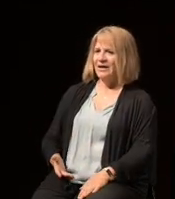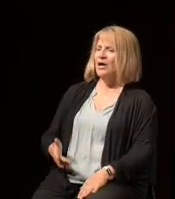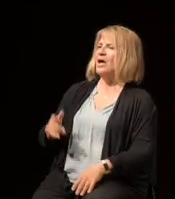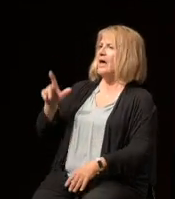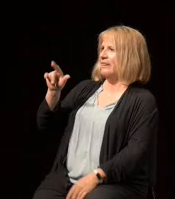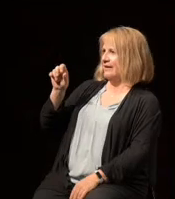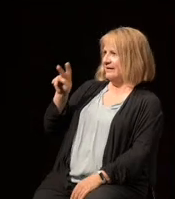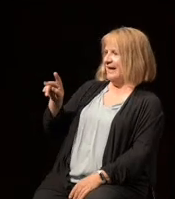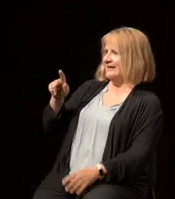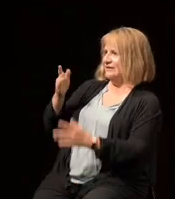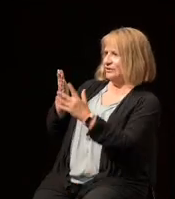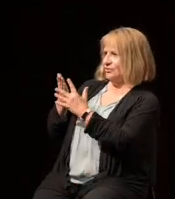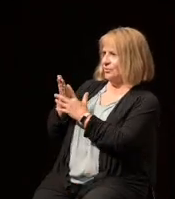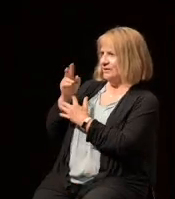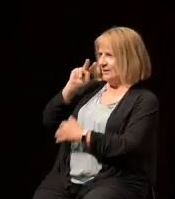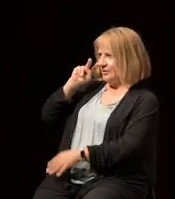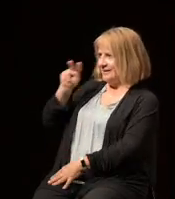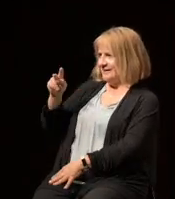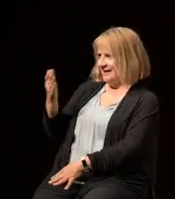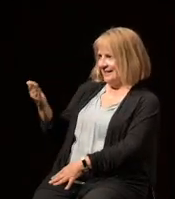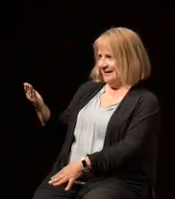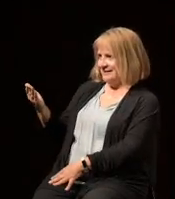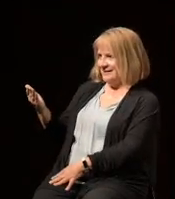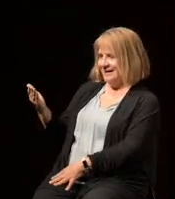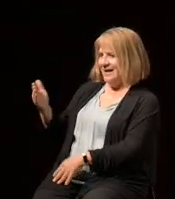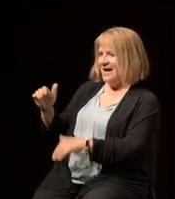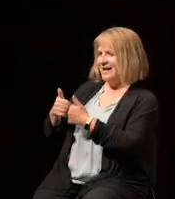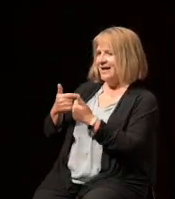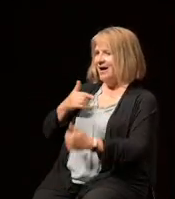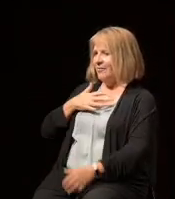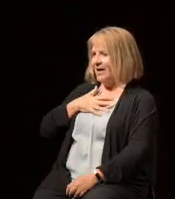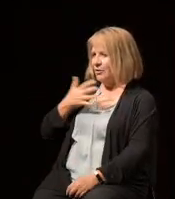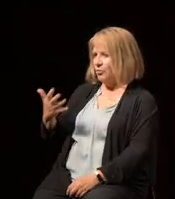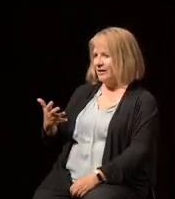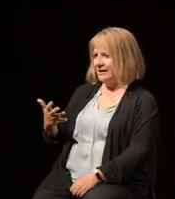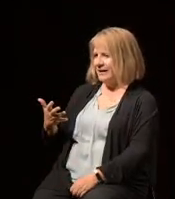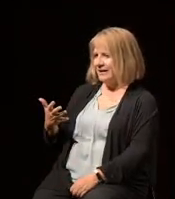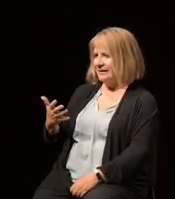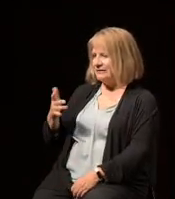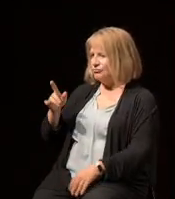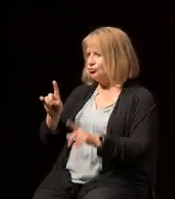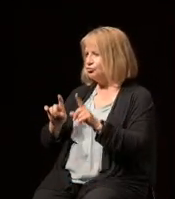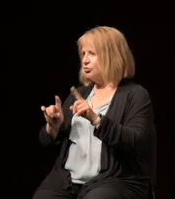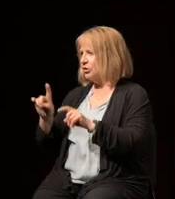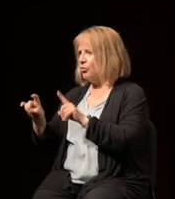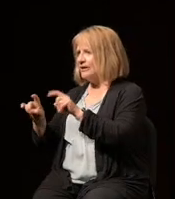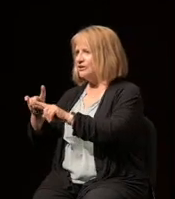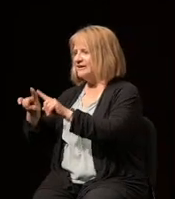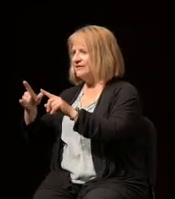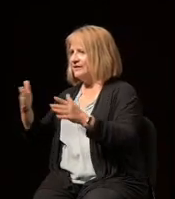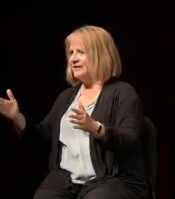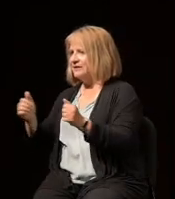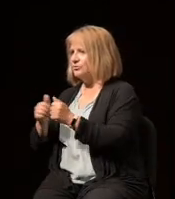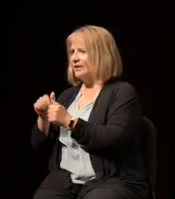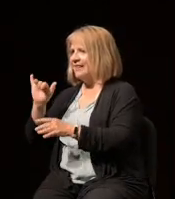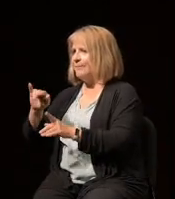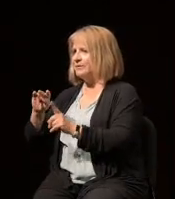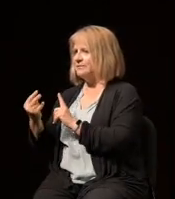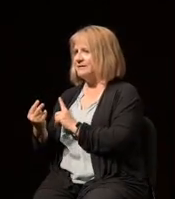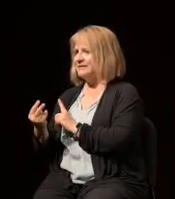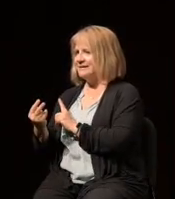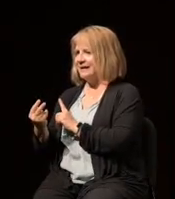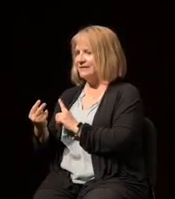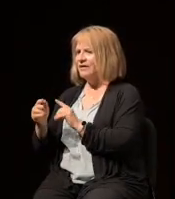see things, and how am I willing to interrogate different things using that perspective? How do I use equity